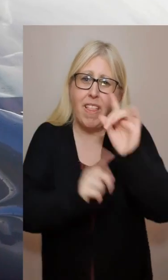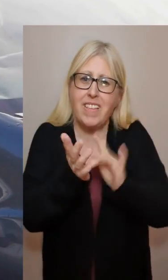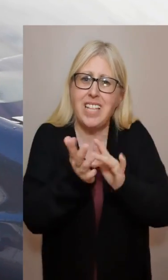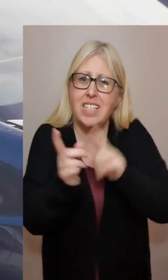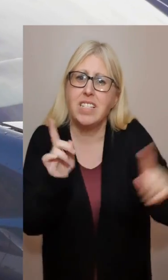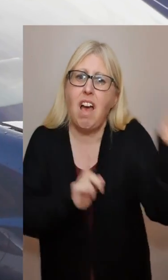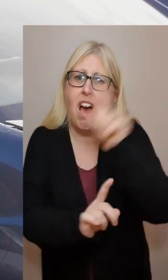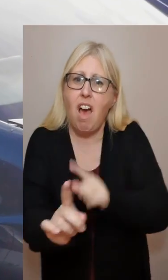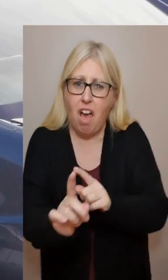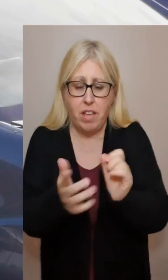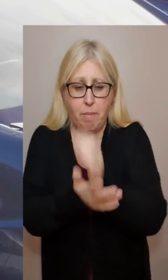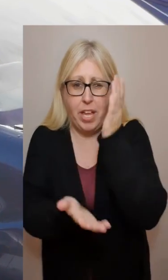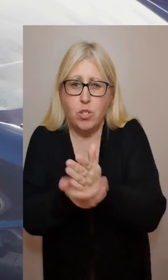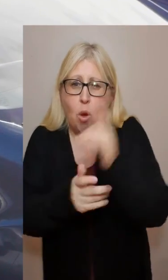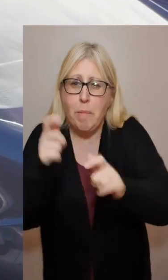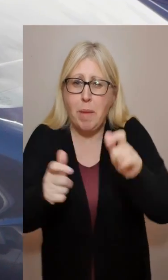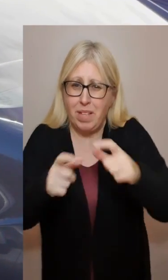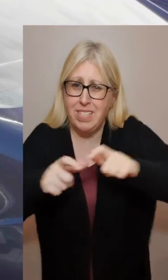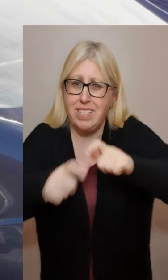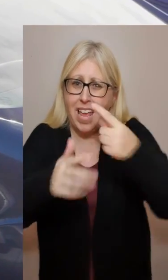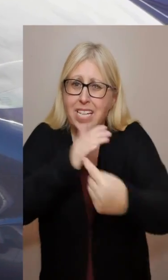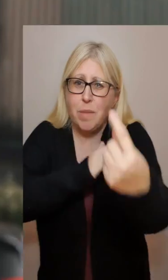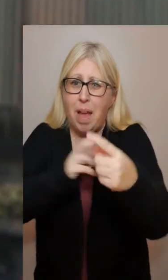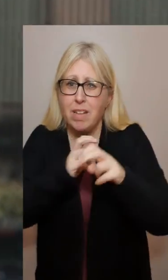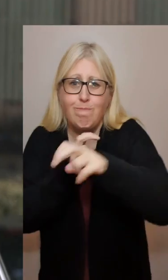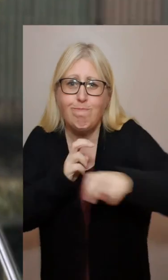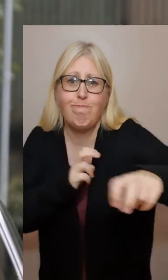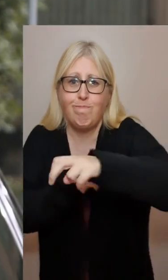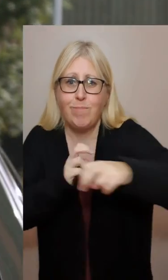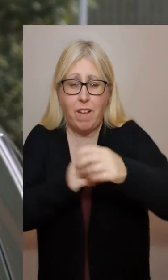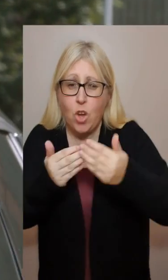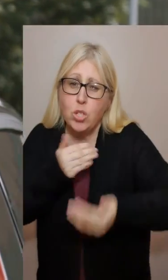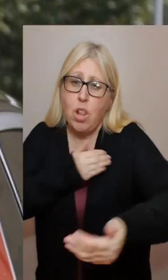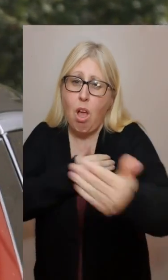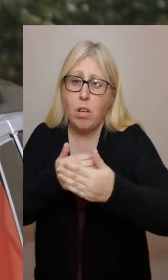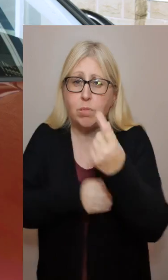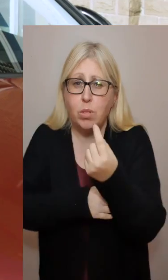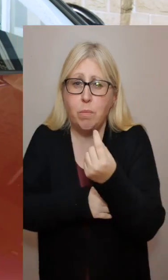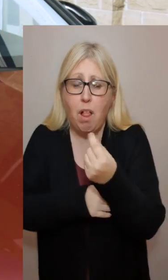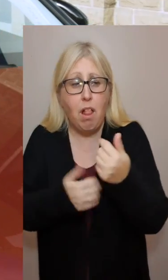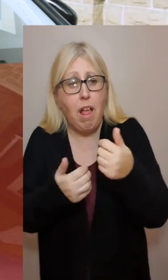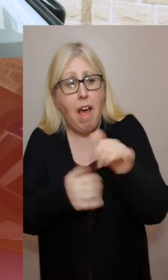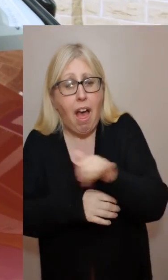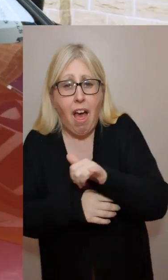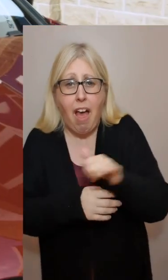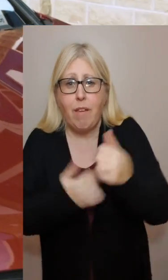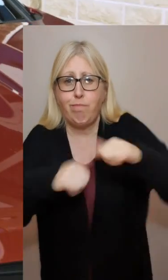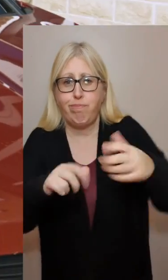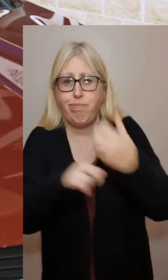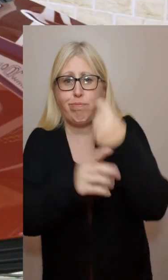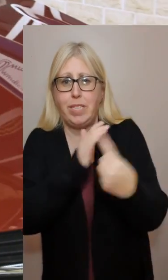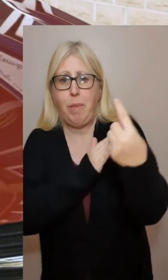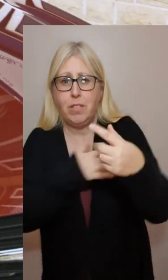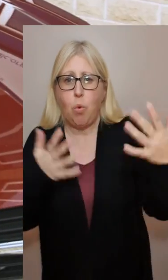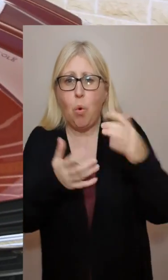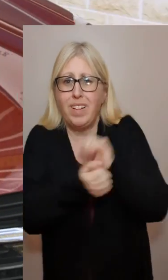to ensure people can stay independently mobile as long as possible, either gain independence or retain their